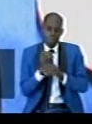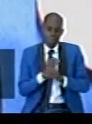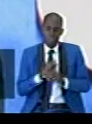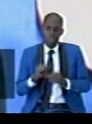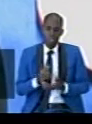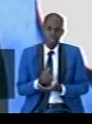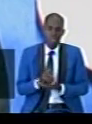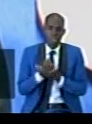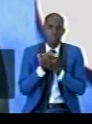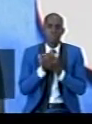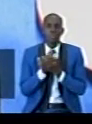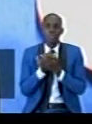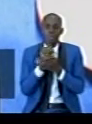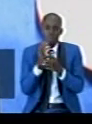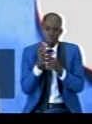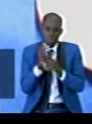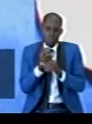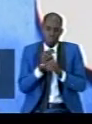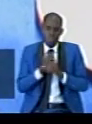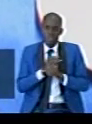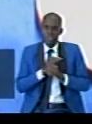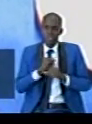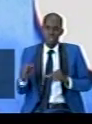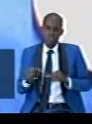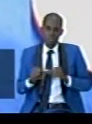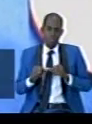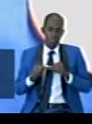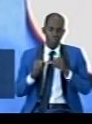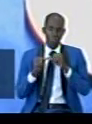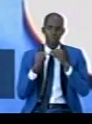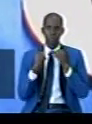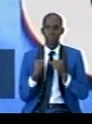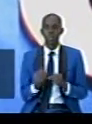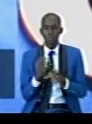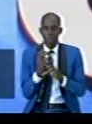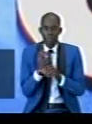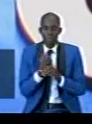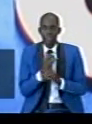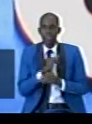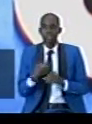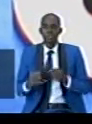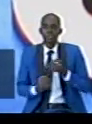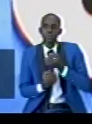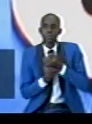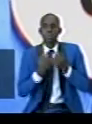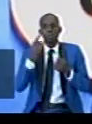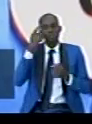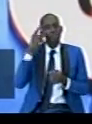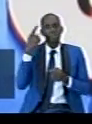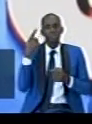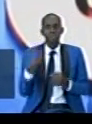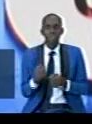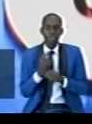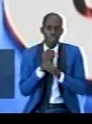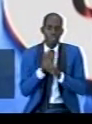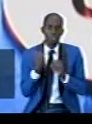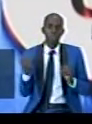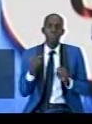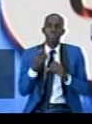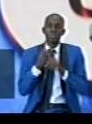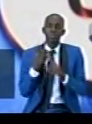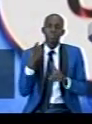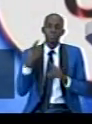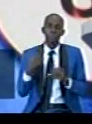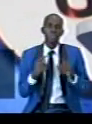help, obtaining sustaining power, obtaining succor for the just from